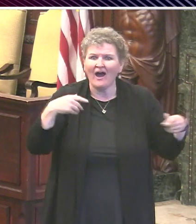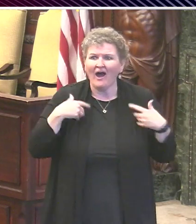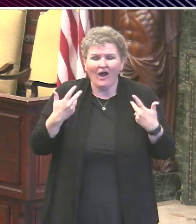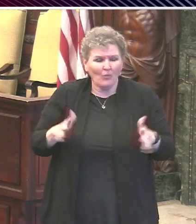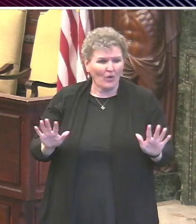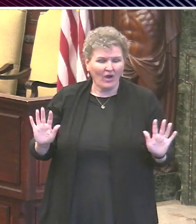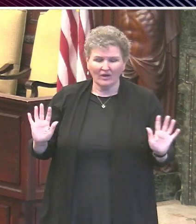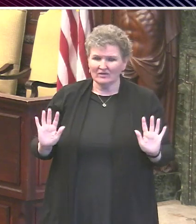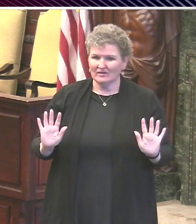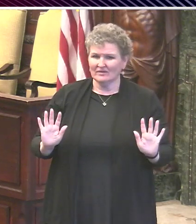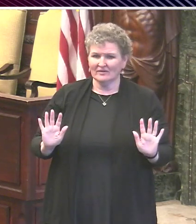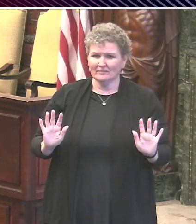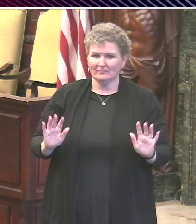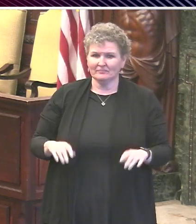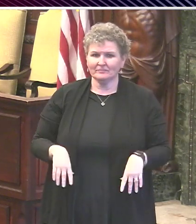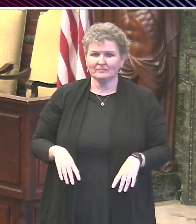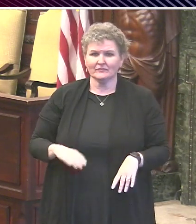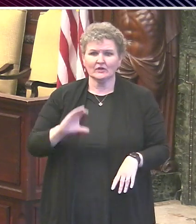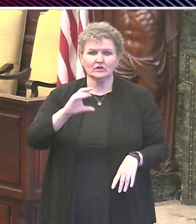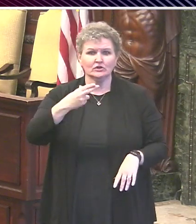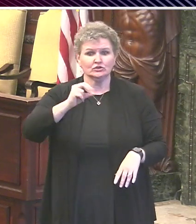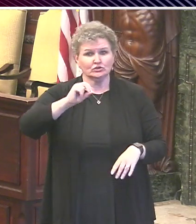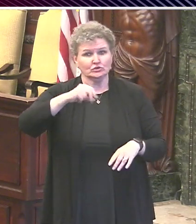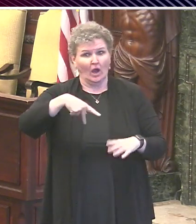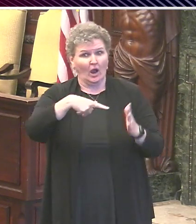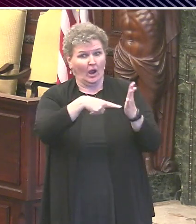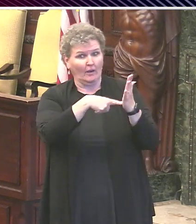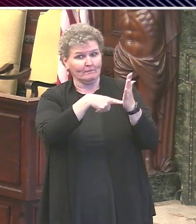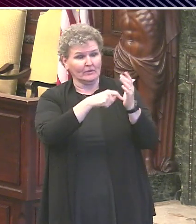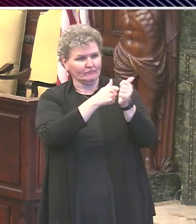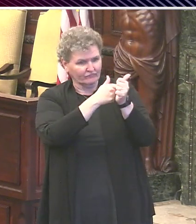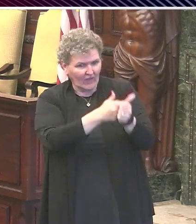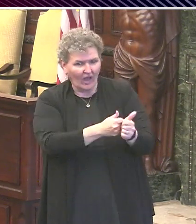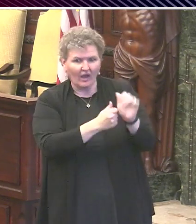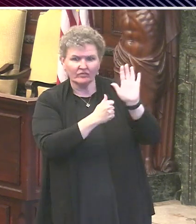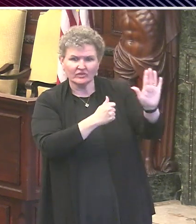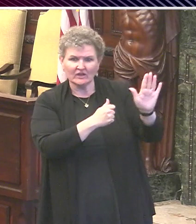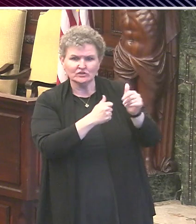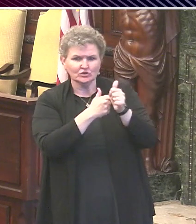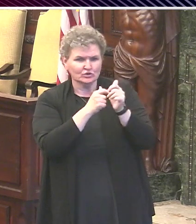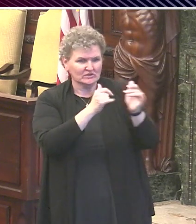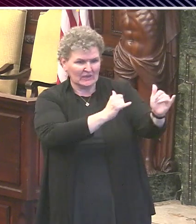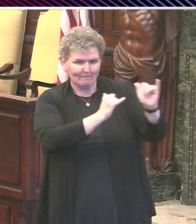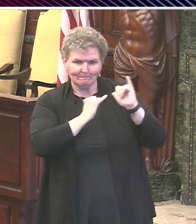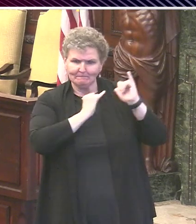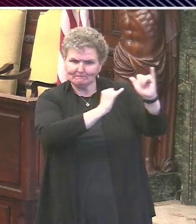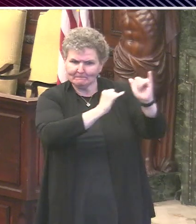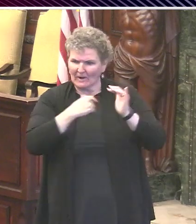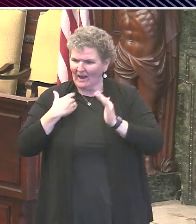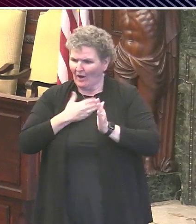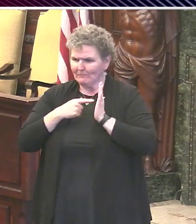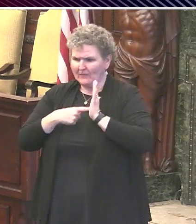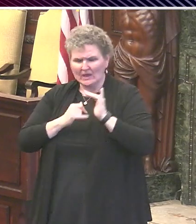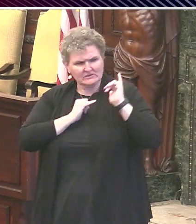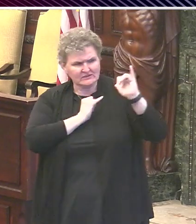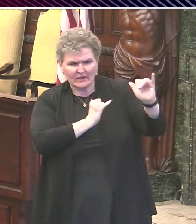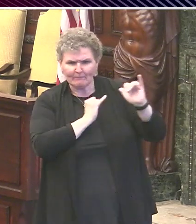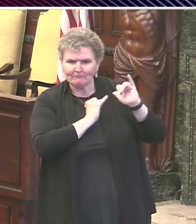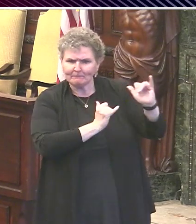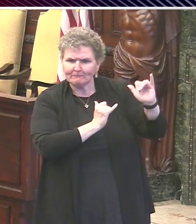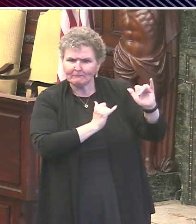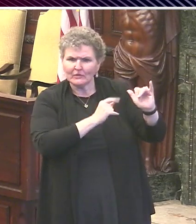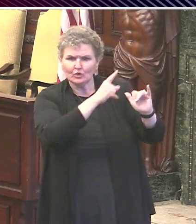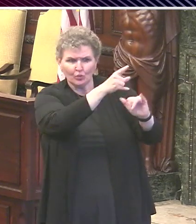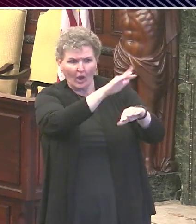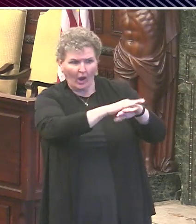an attempt to try to predict the future. You can't totally predict the future, but it says that there's reason to be concerned, and we are concerned.